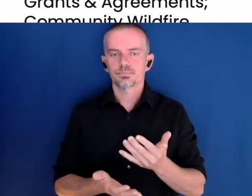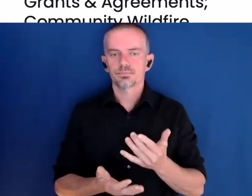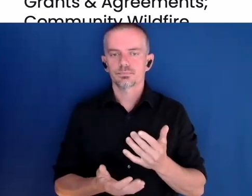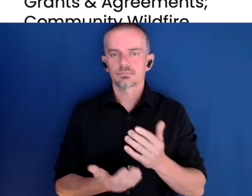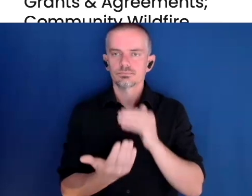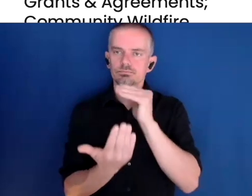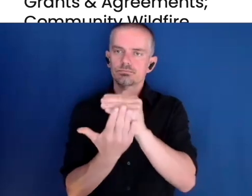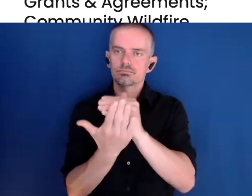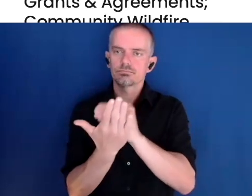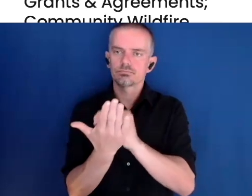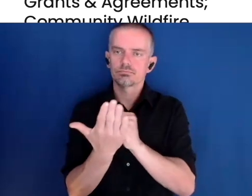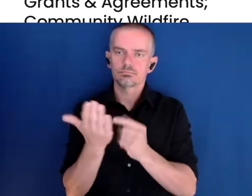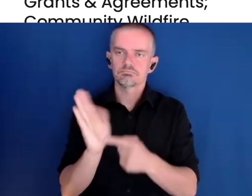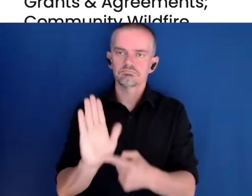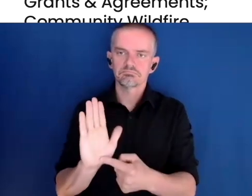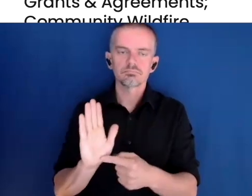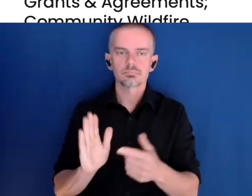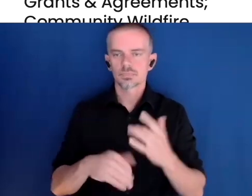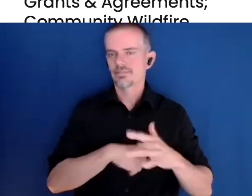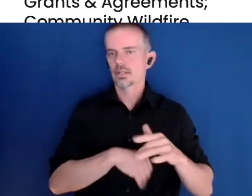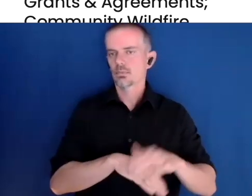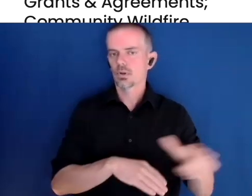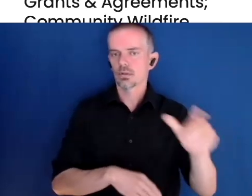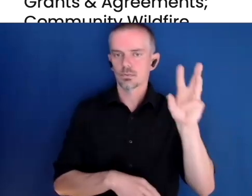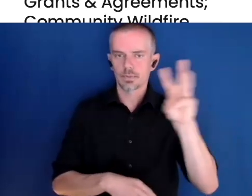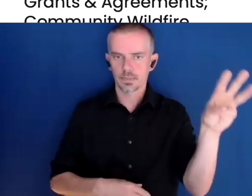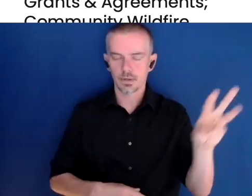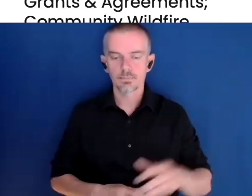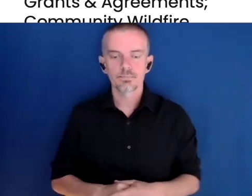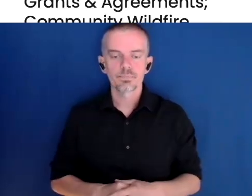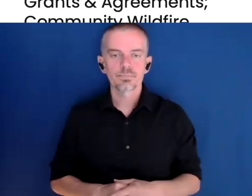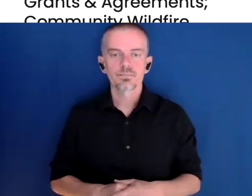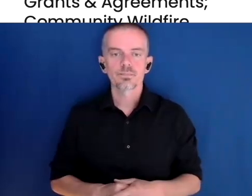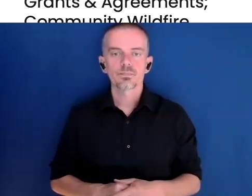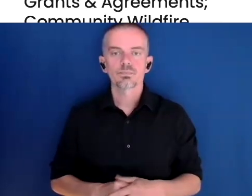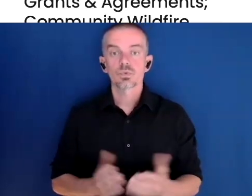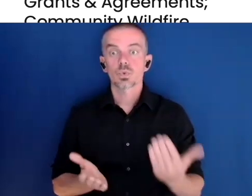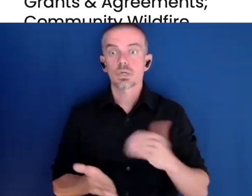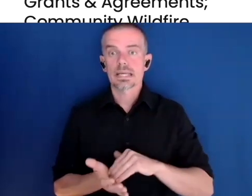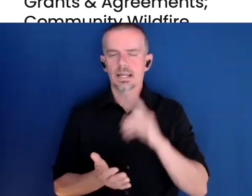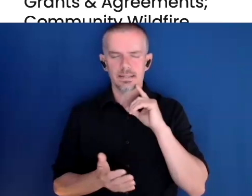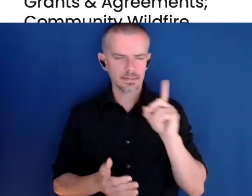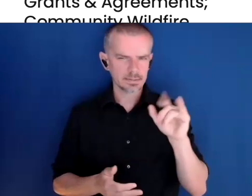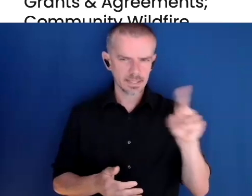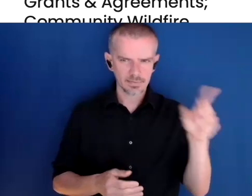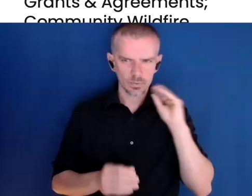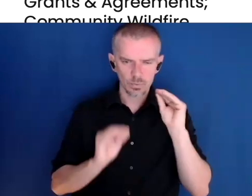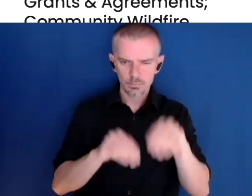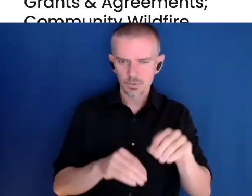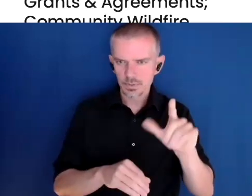compilations that are all available on our website. And again, that I think David's throwing that link in the chat